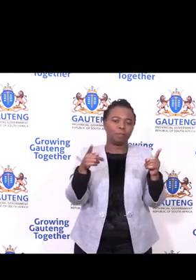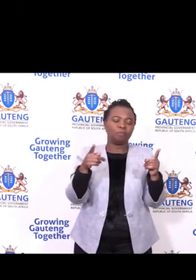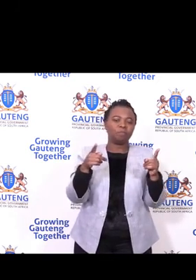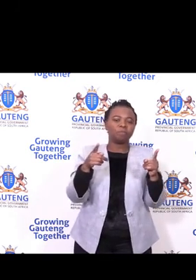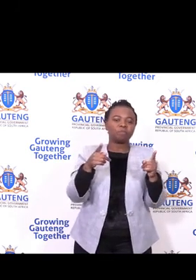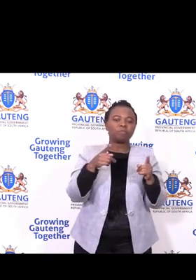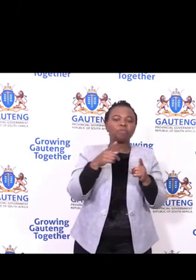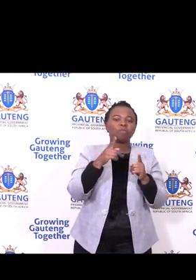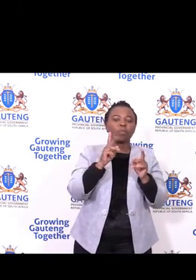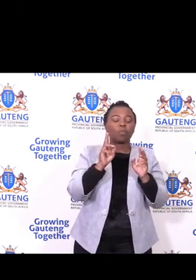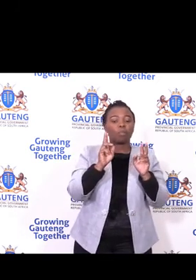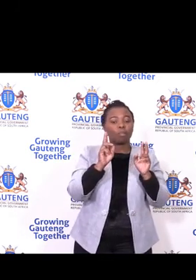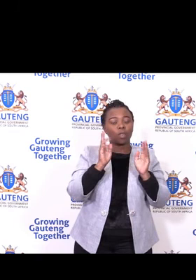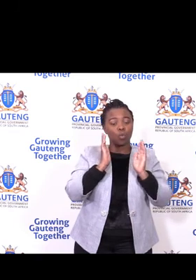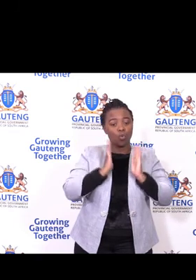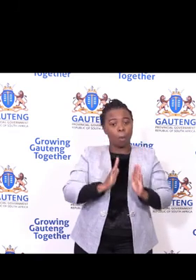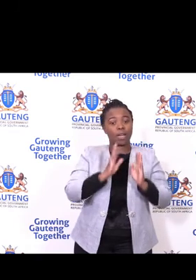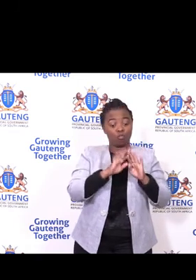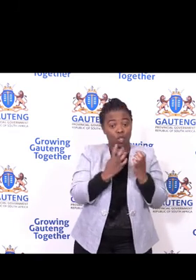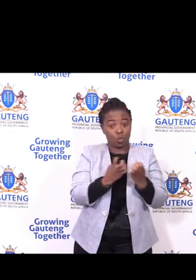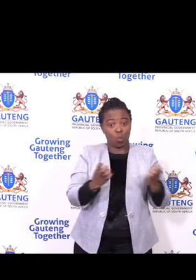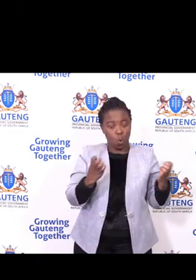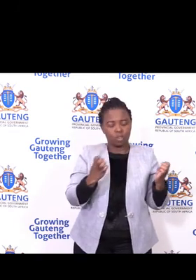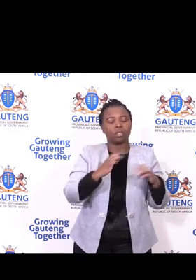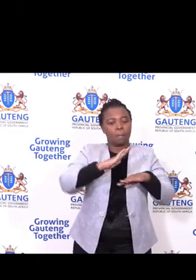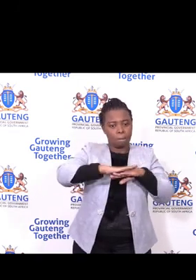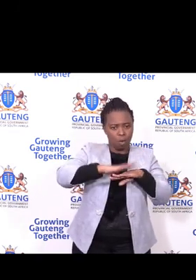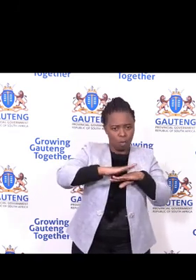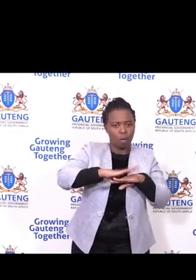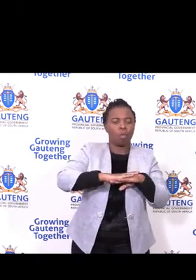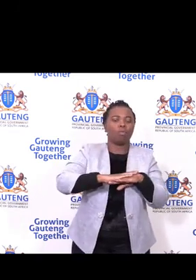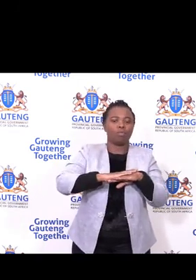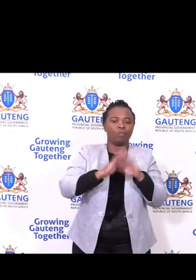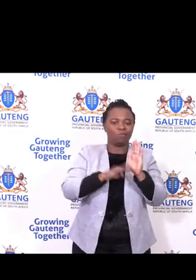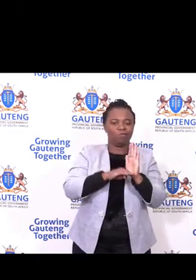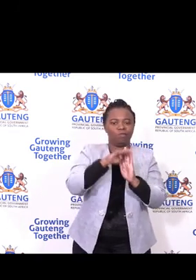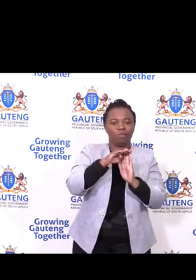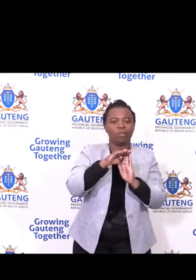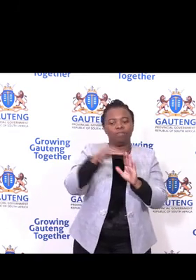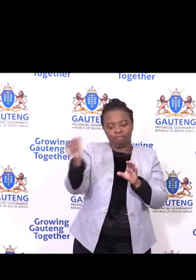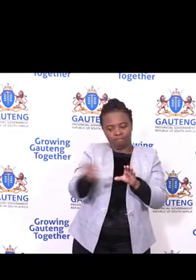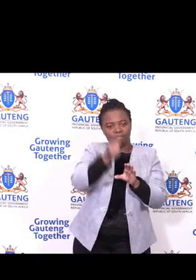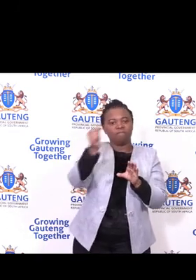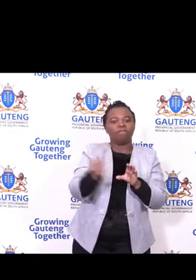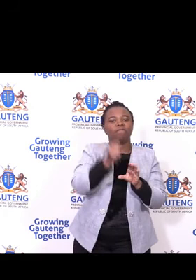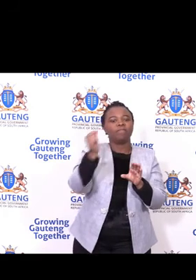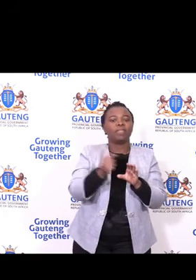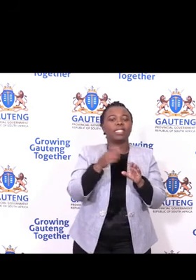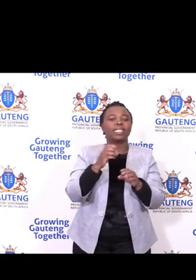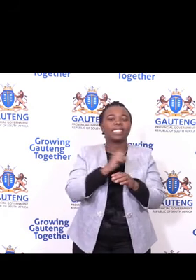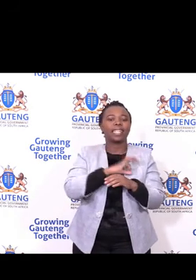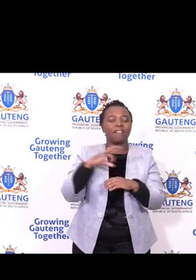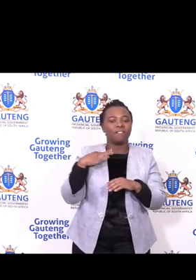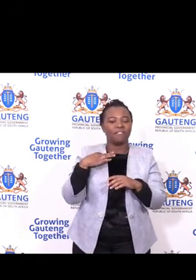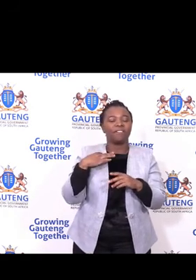capacity will continuously be going up, and we also continue to acknowledge the additional staff and additional help that we are